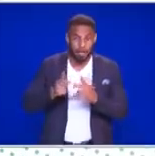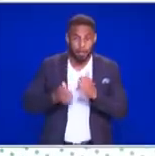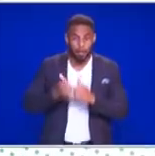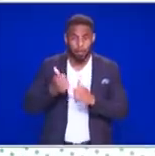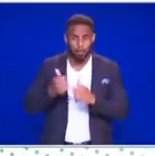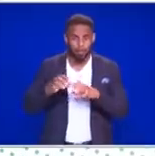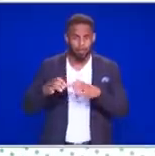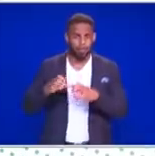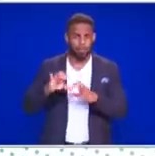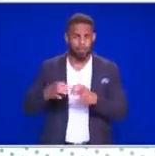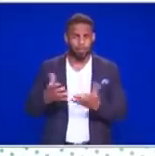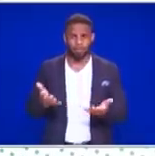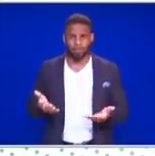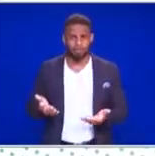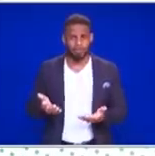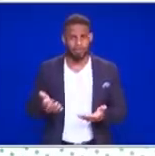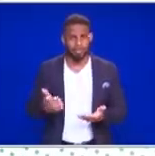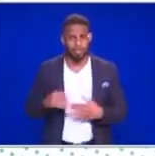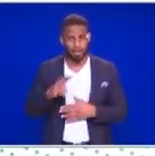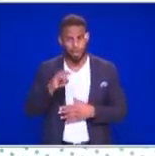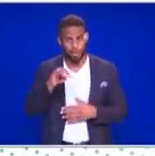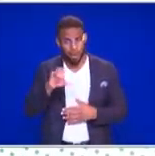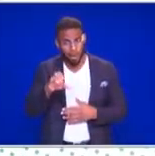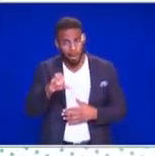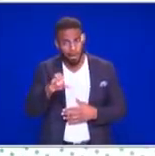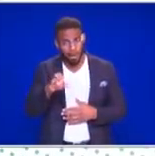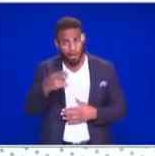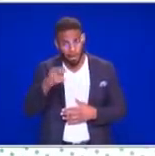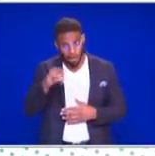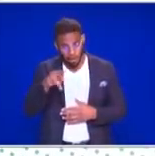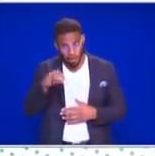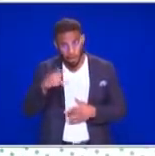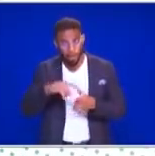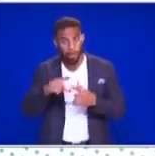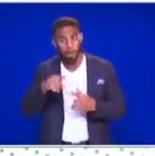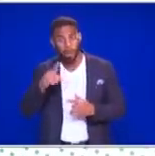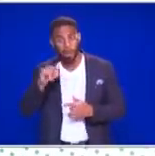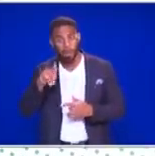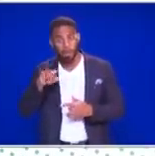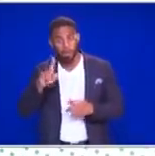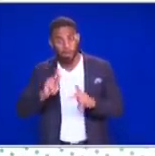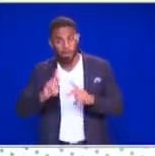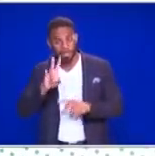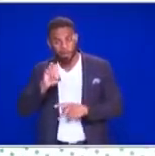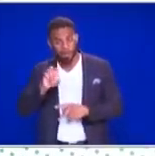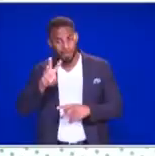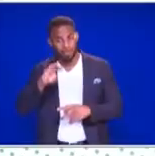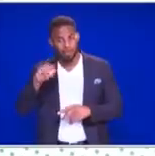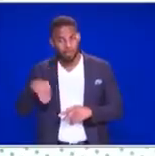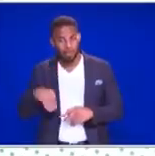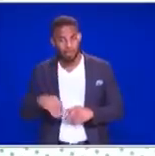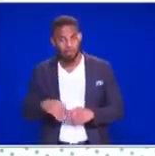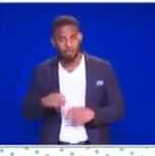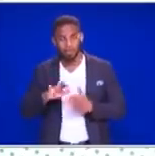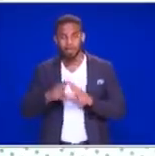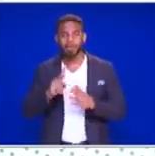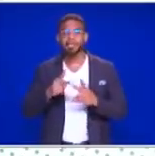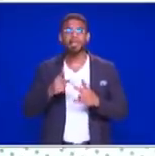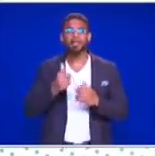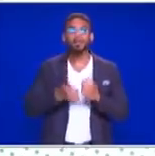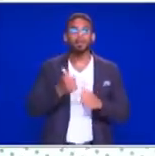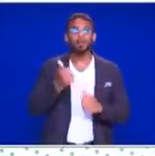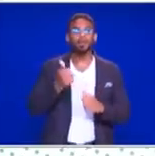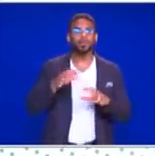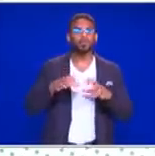most prevalent group. In Wisconsin, the Hispanic or Latino population, 7.6%, became the second